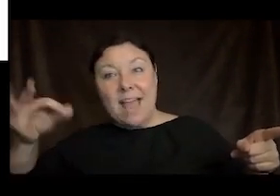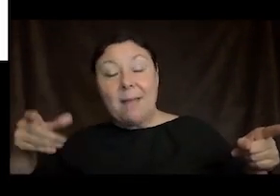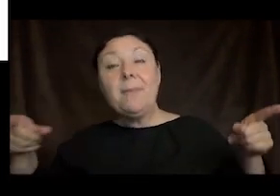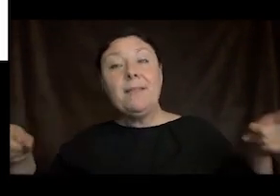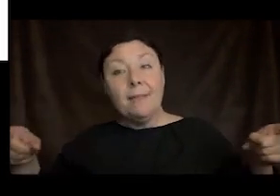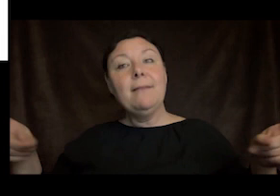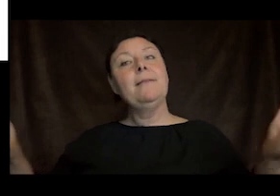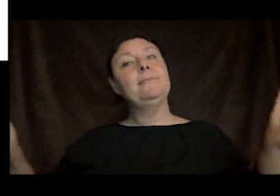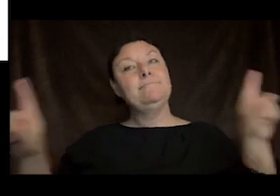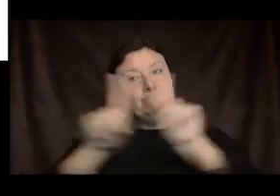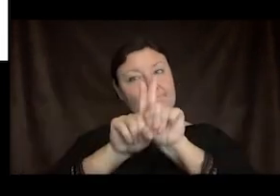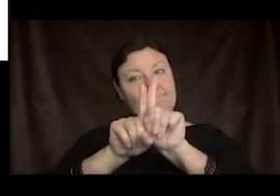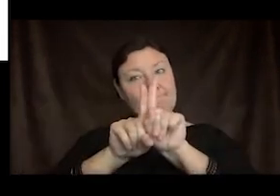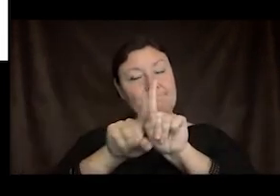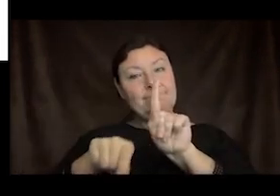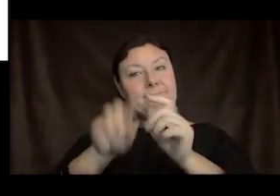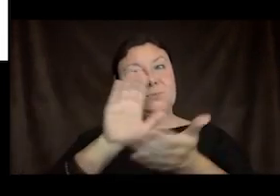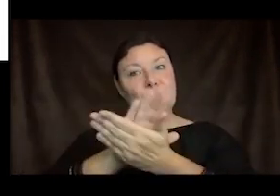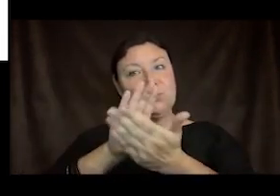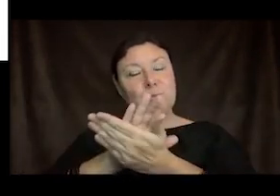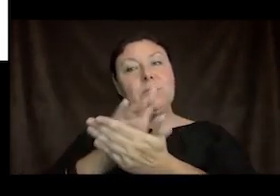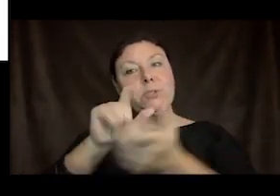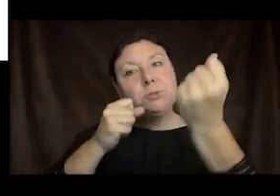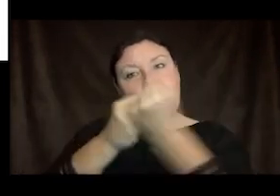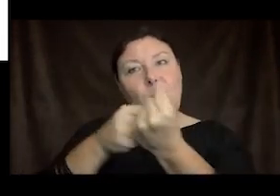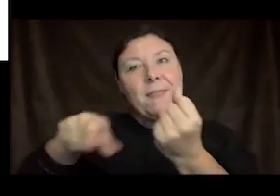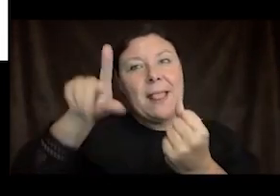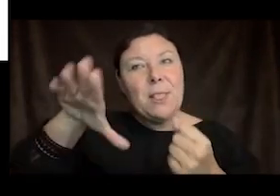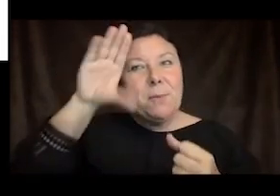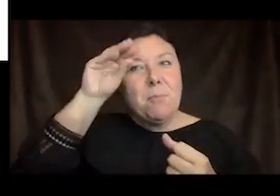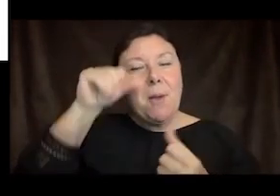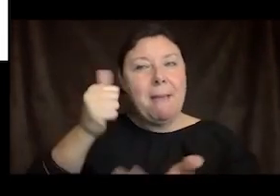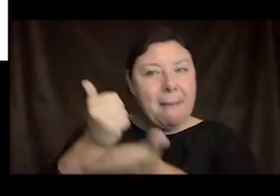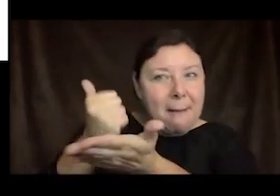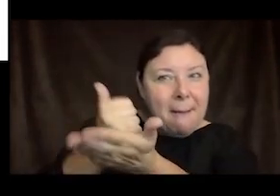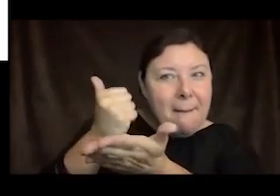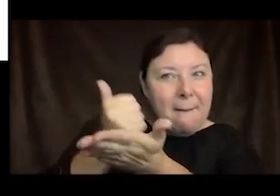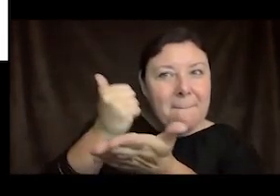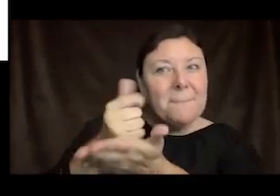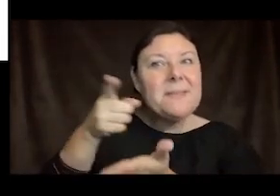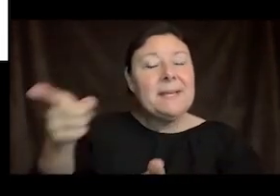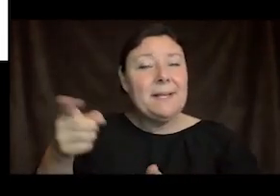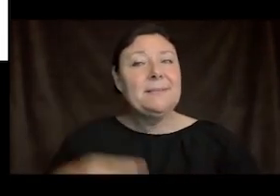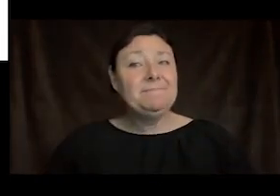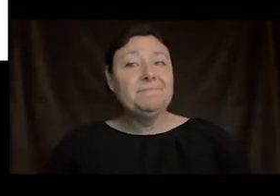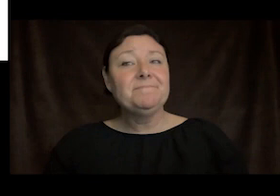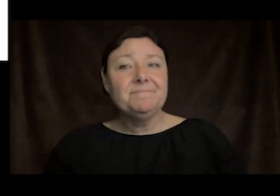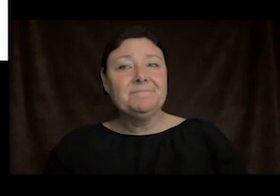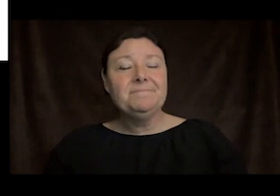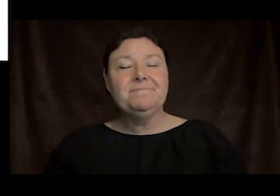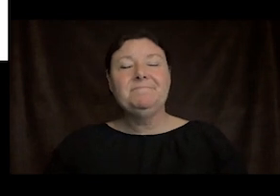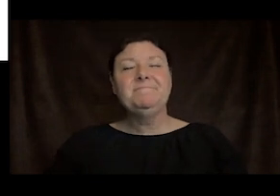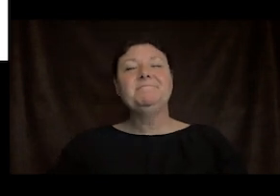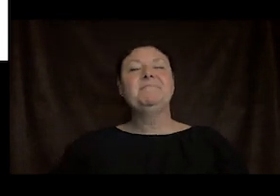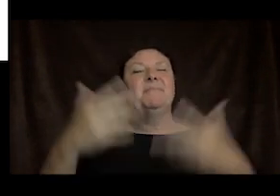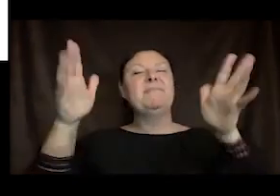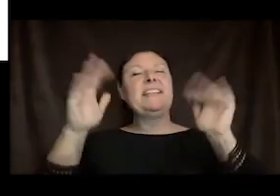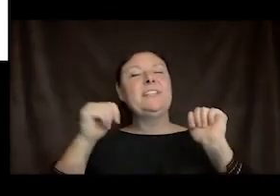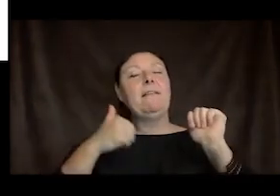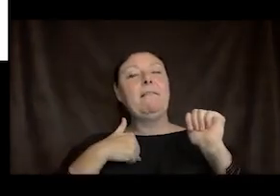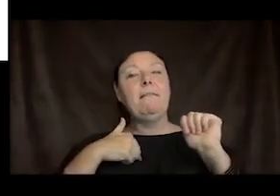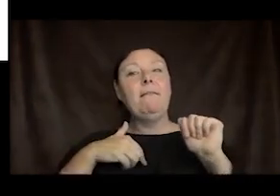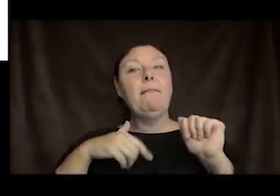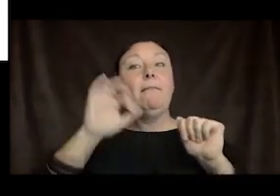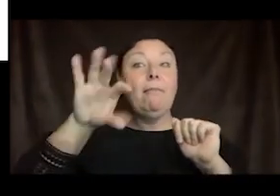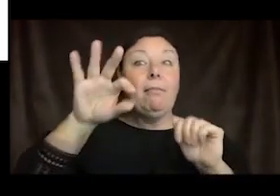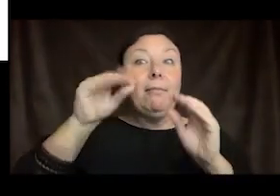what it is that their parents said to them, and they then decide to take some action. And I won't spoil it